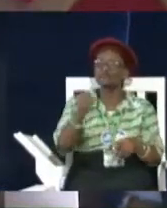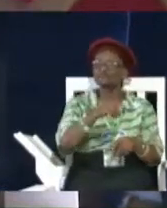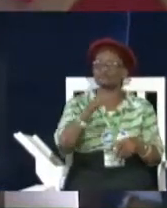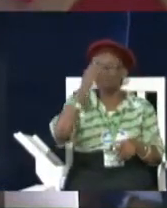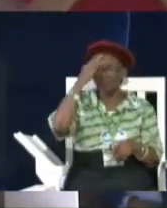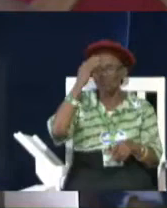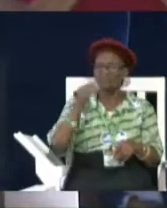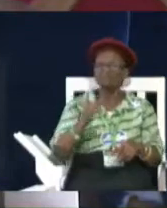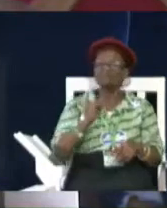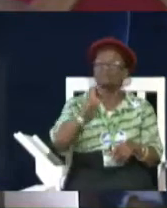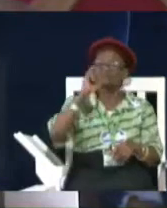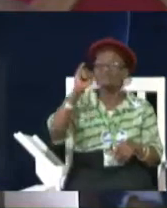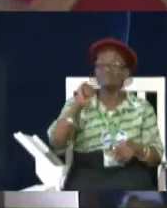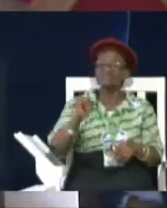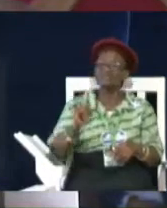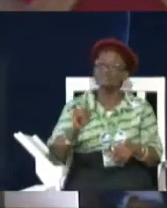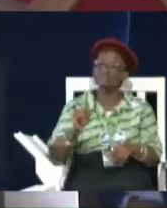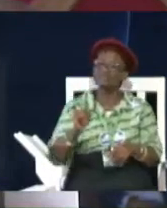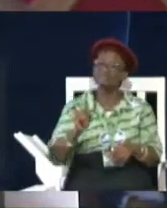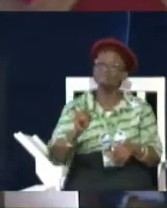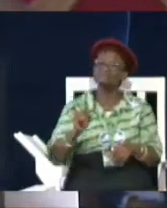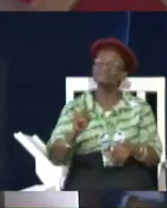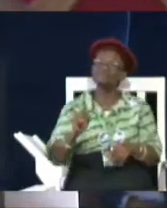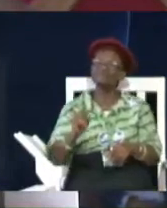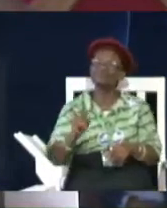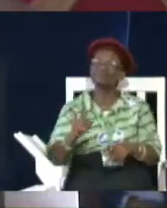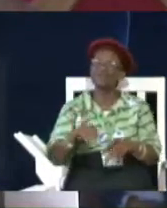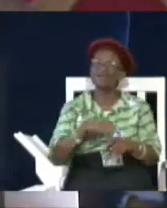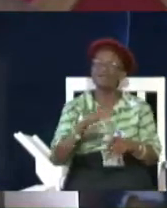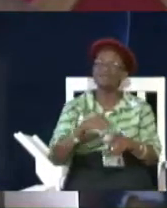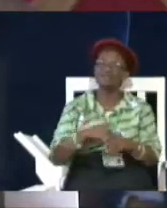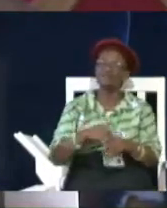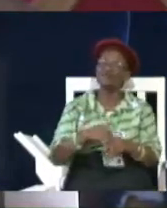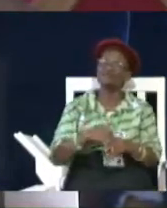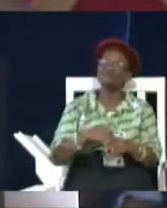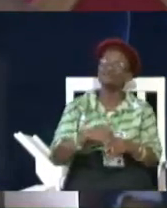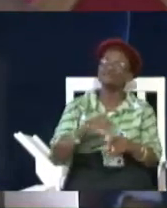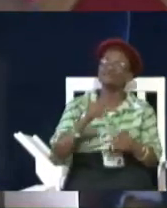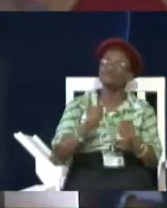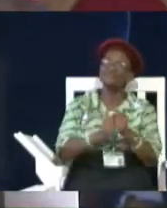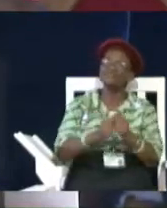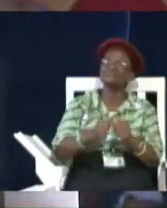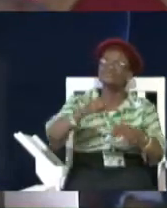is intricately involved with anointing.